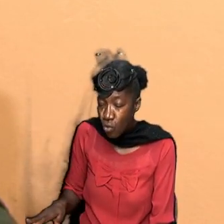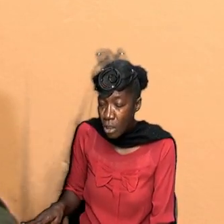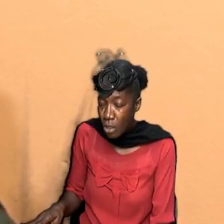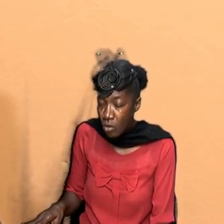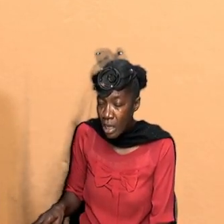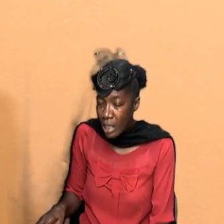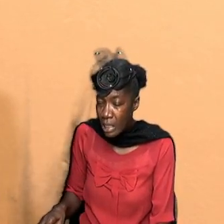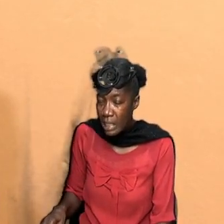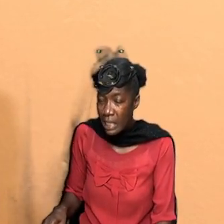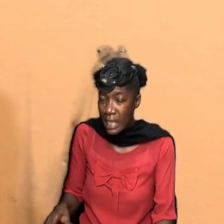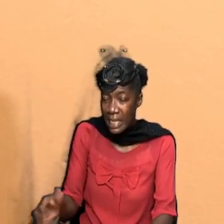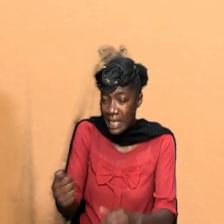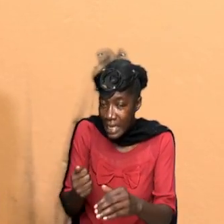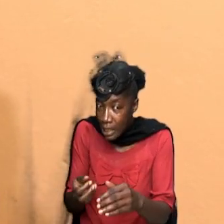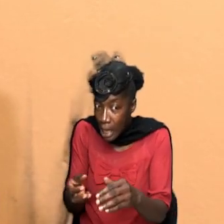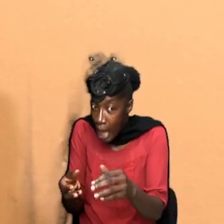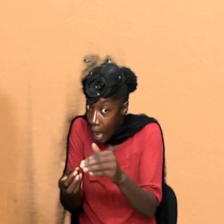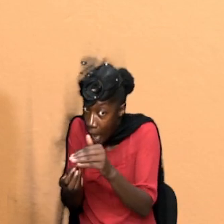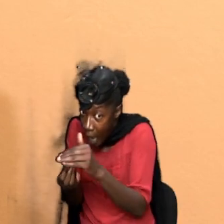And his son took bribes.